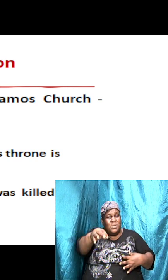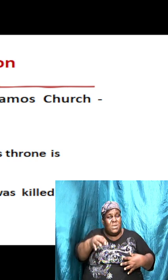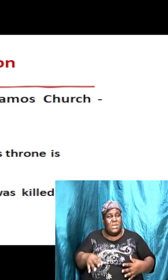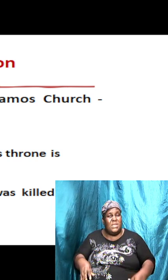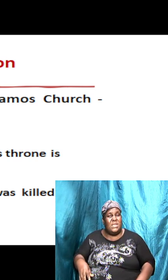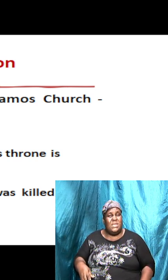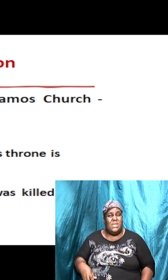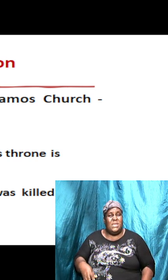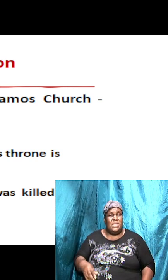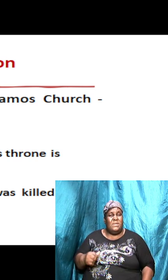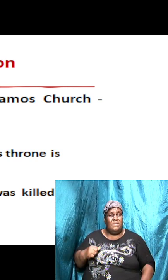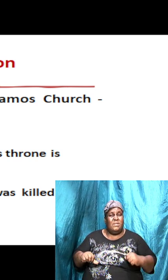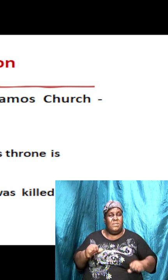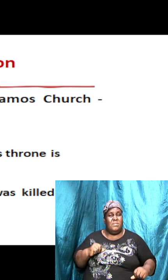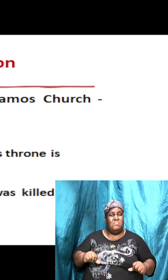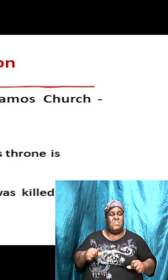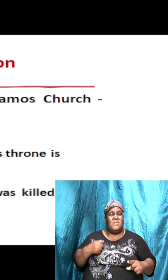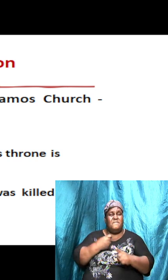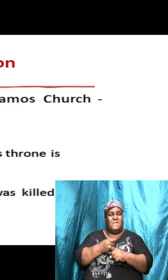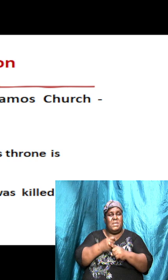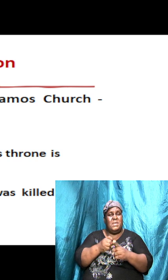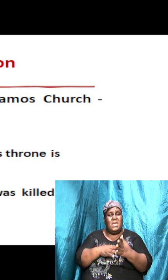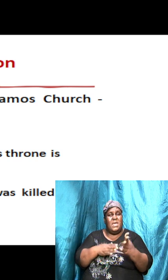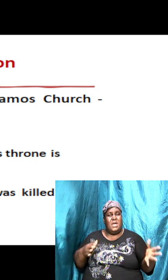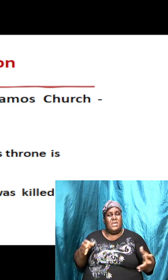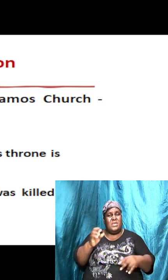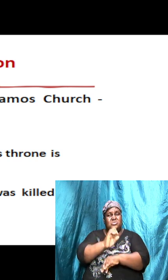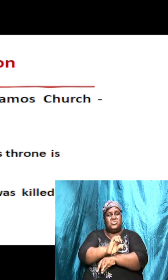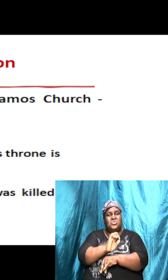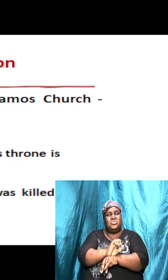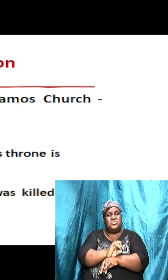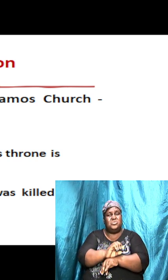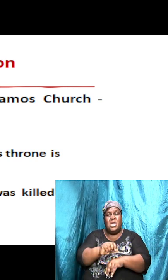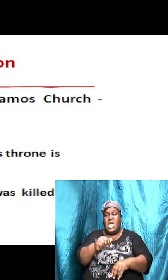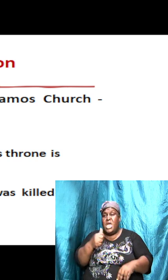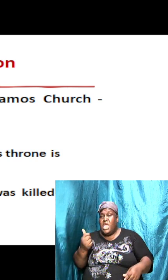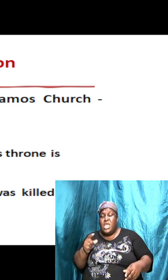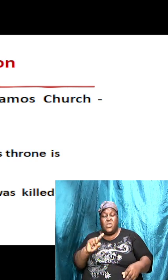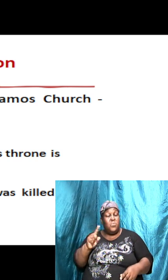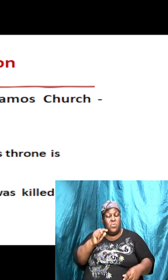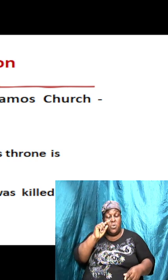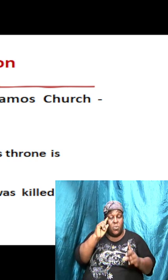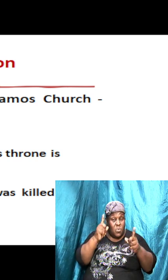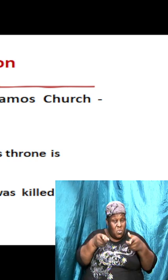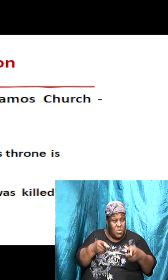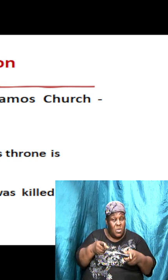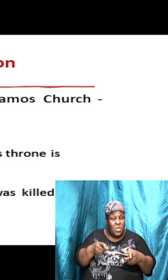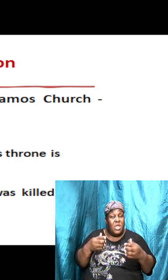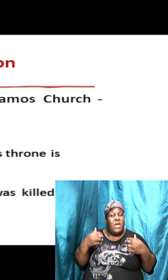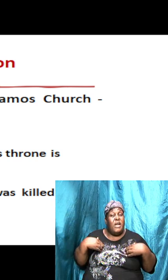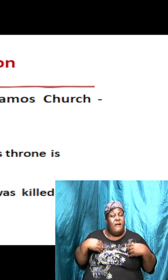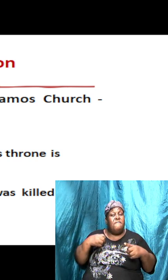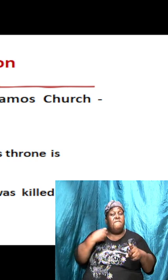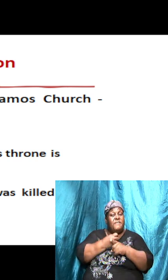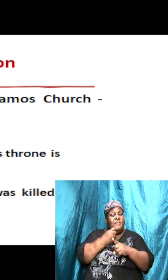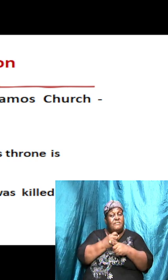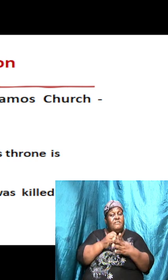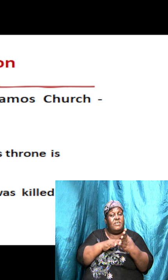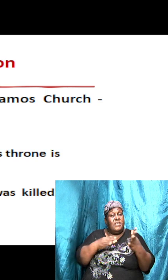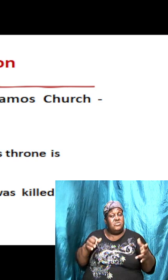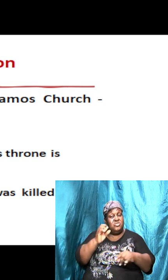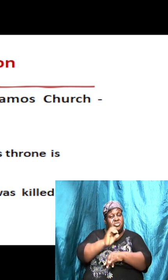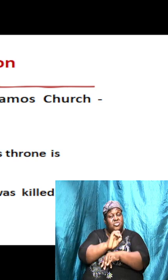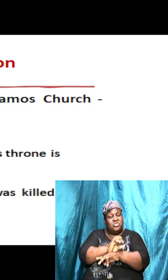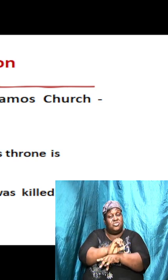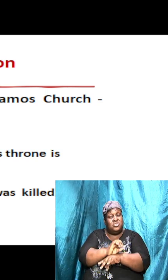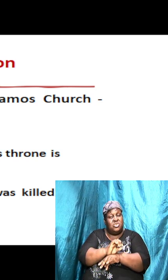spiritual things, you know, and it might fight against the church. Listen, anywhere you go, you're going to have fight against the church, brothers and sisters. And if we go right where the thing is,